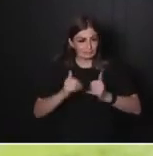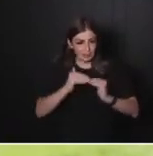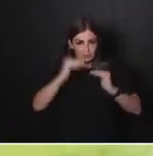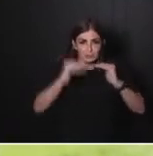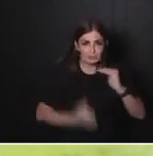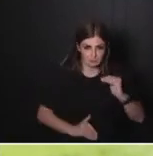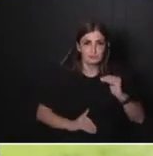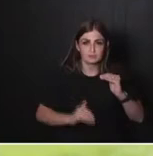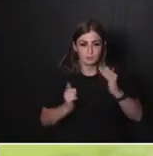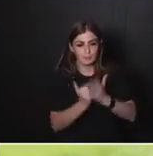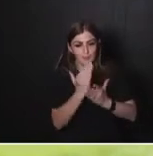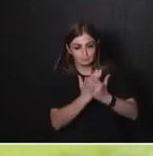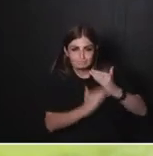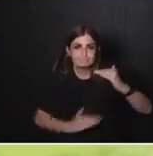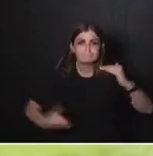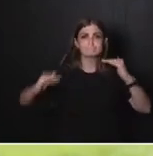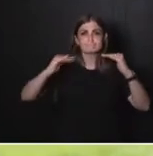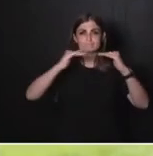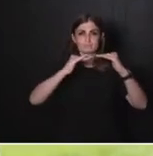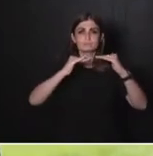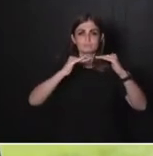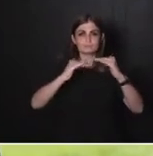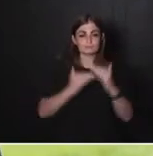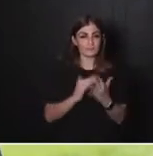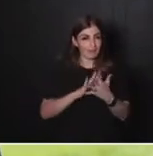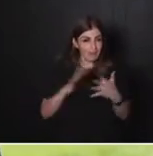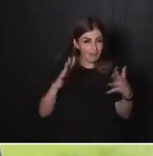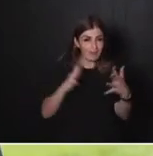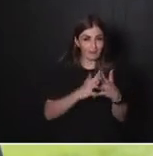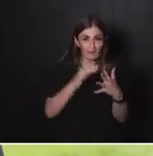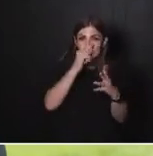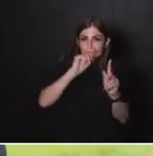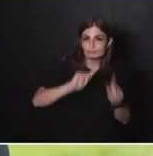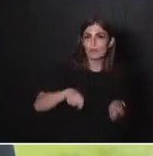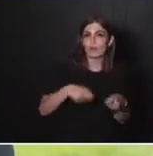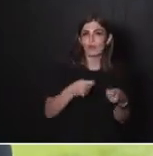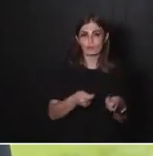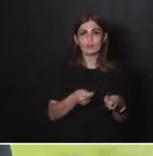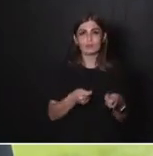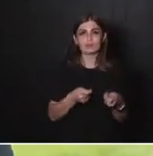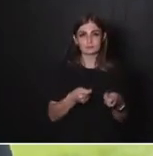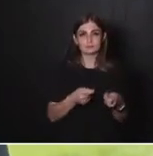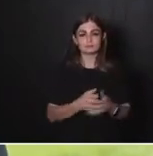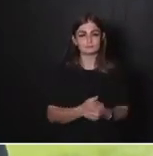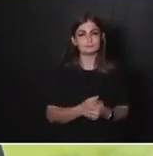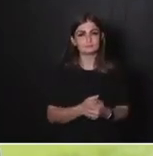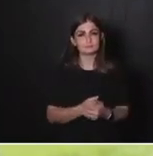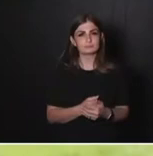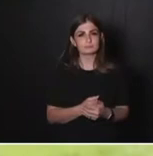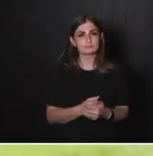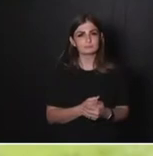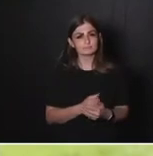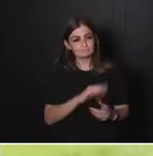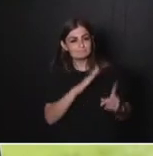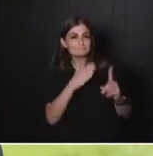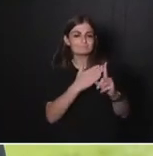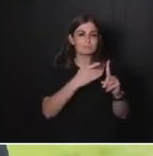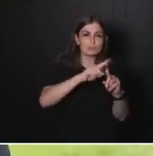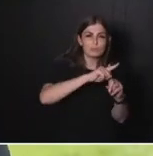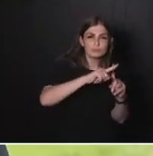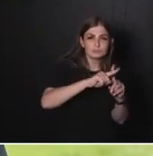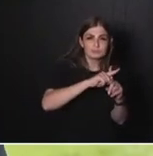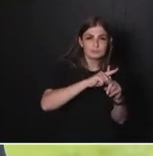within our societies. We can only do that by offering a bold, ambitious,